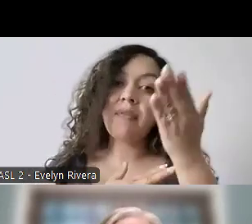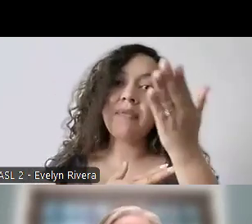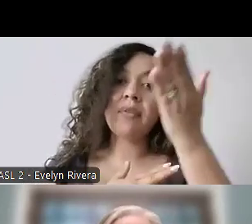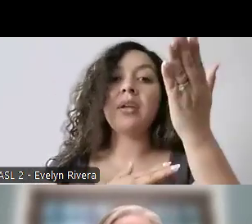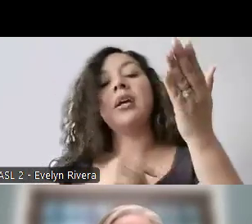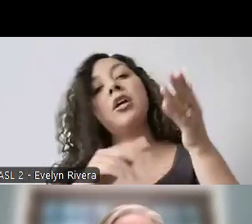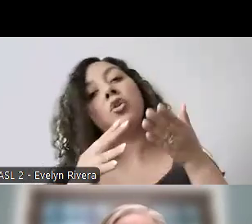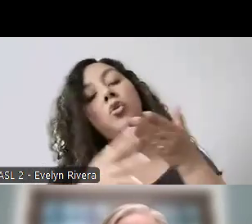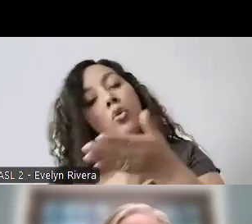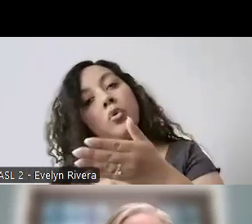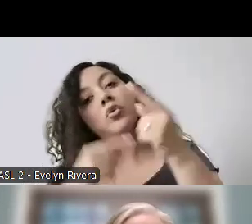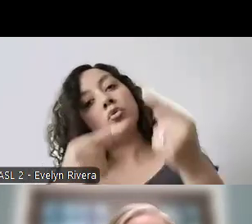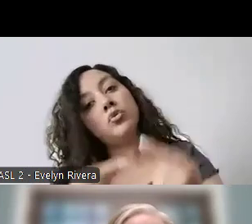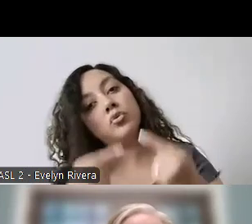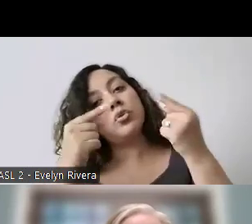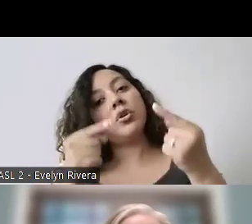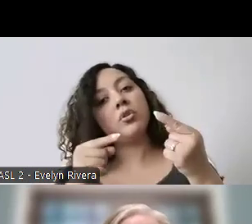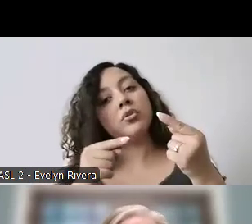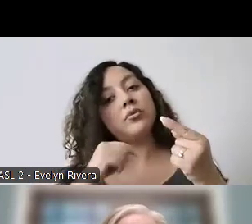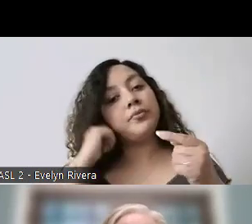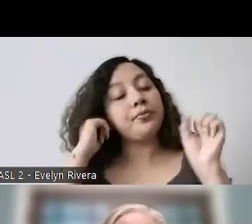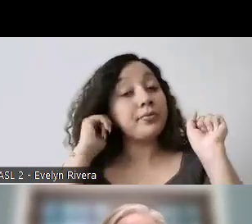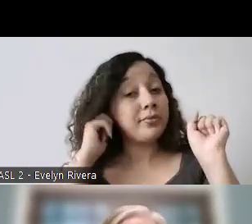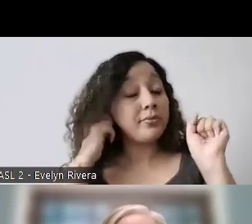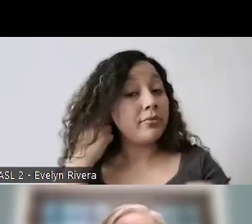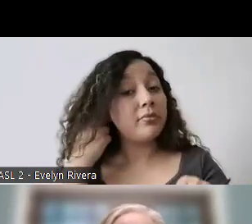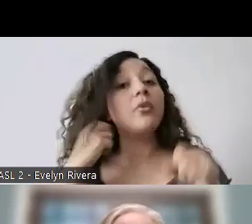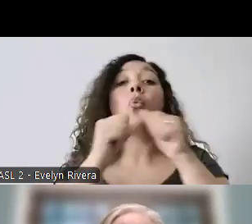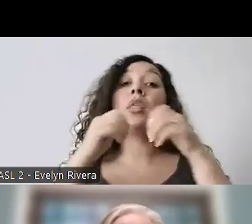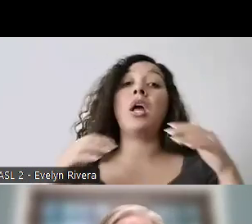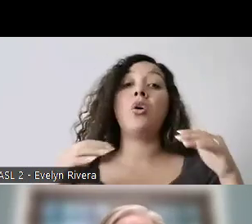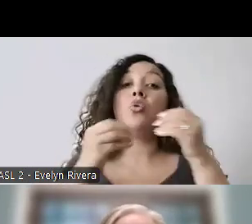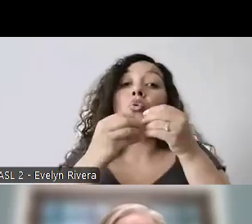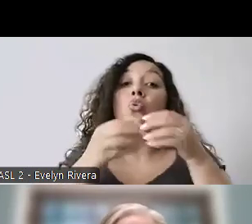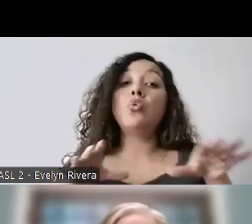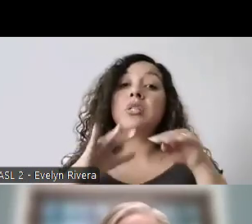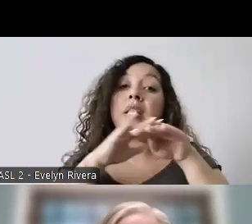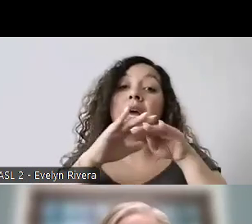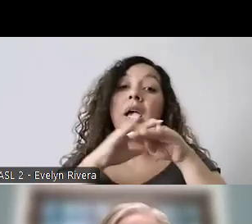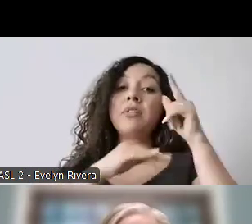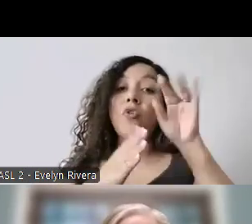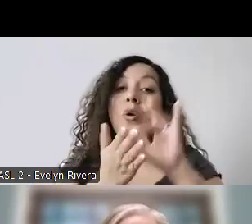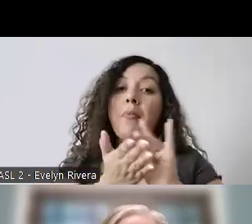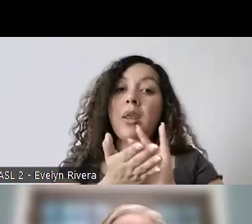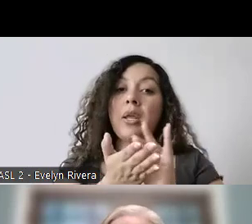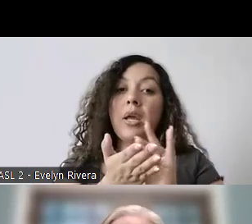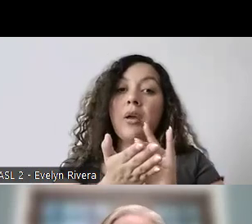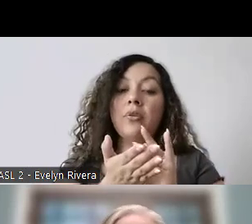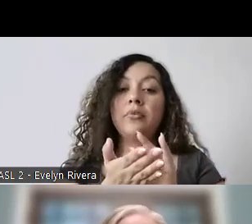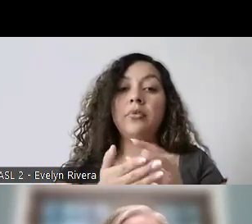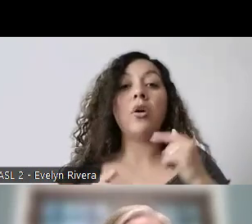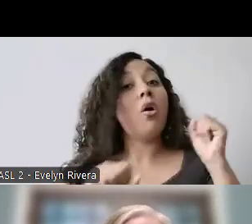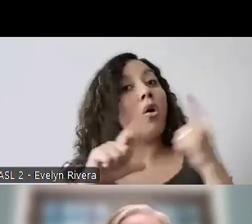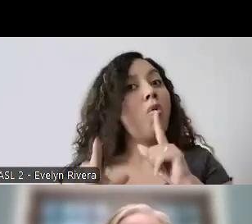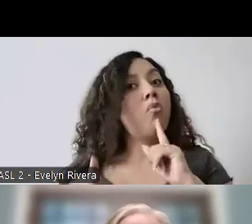those hurdles as effectively as they can without losing their access to Medi-Cal. So all really